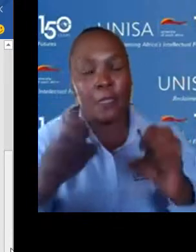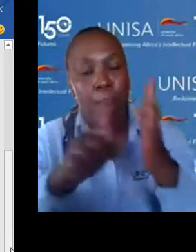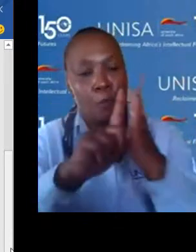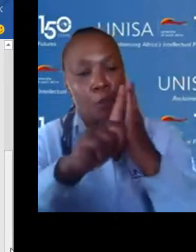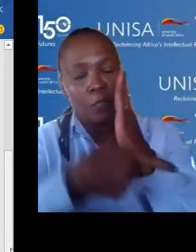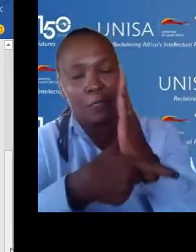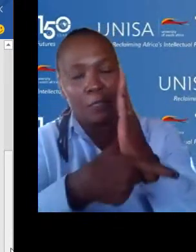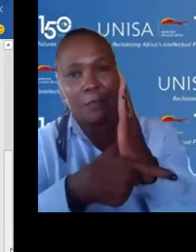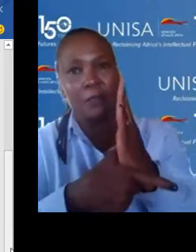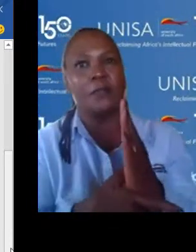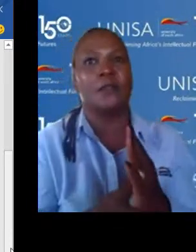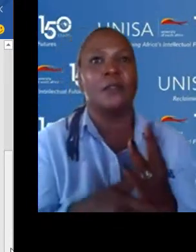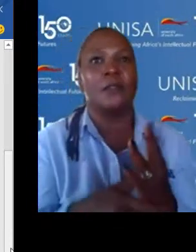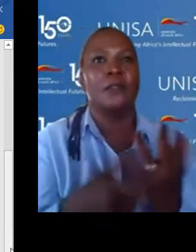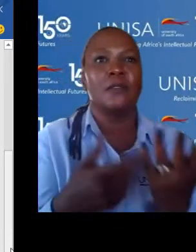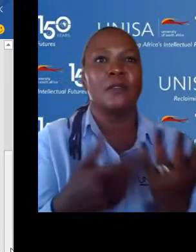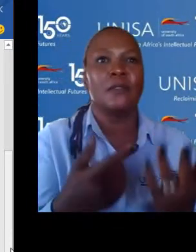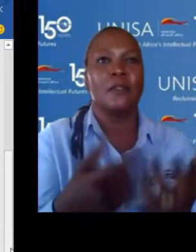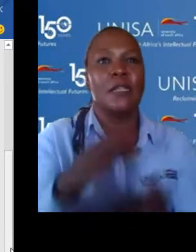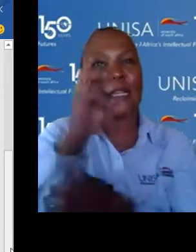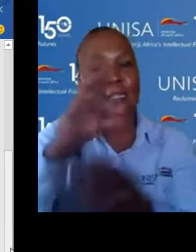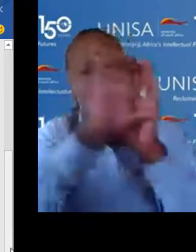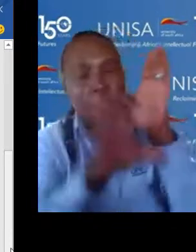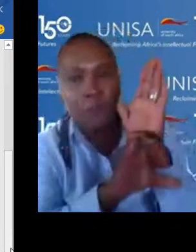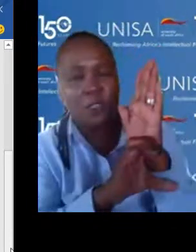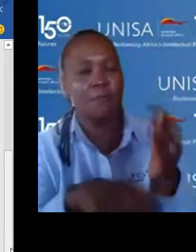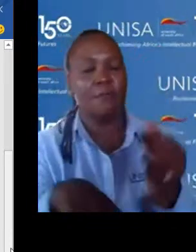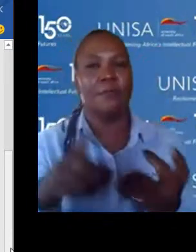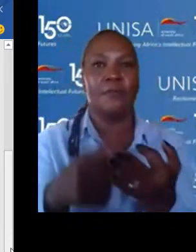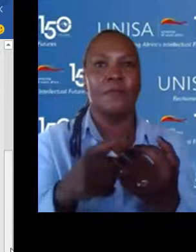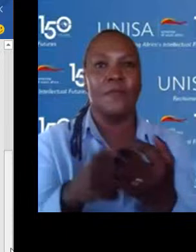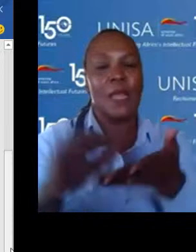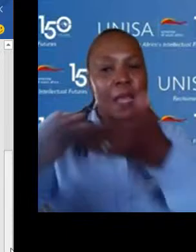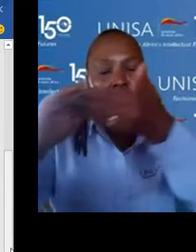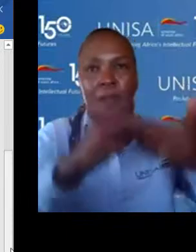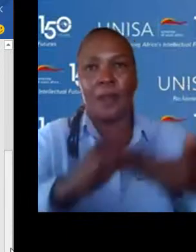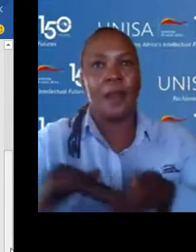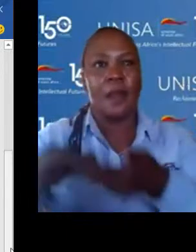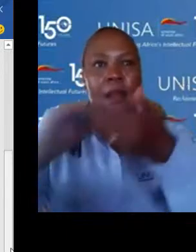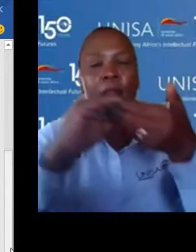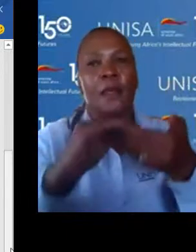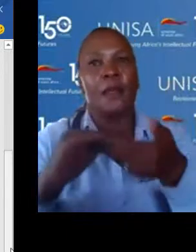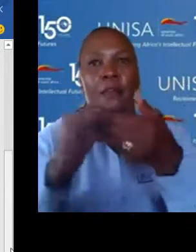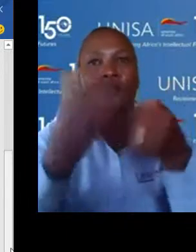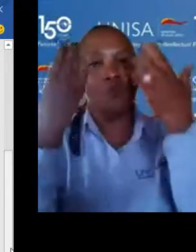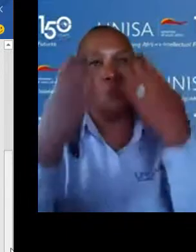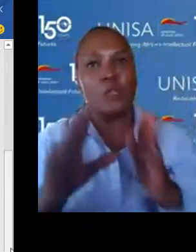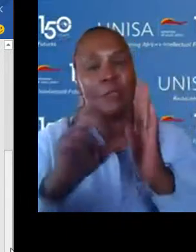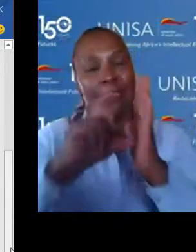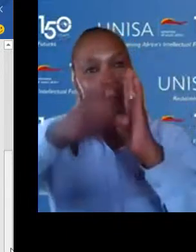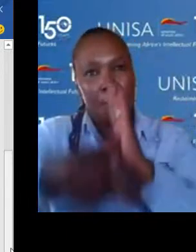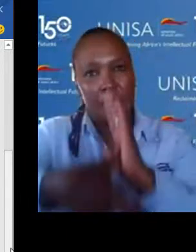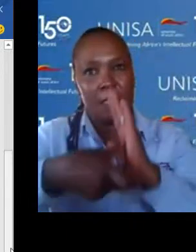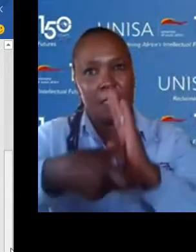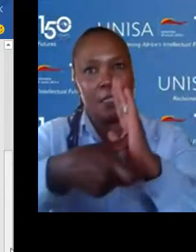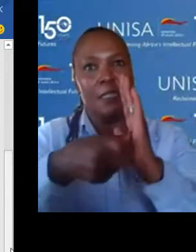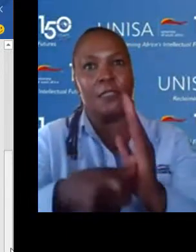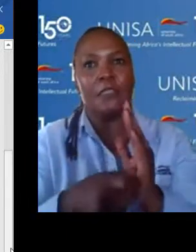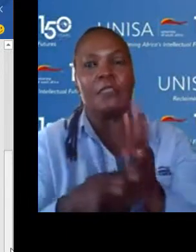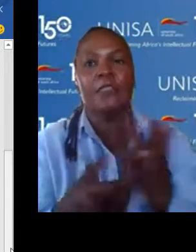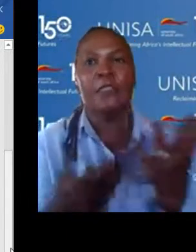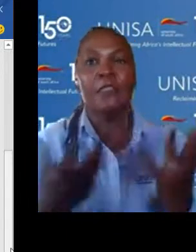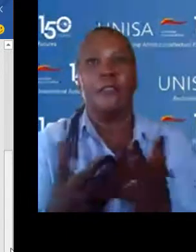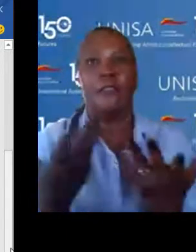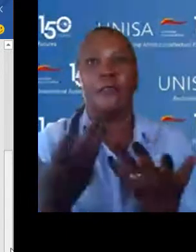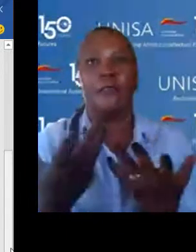SRC constitution, and the Association of Students with Disabilities constitution.